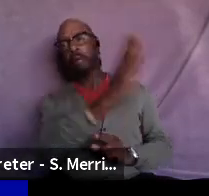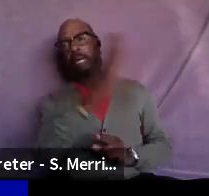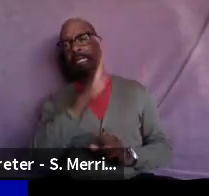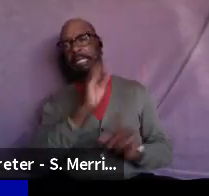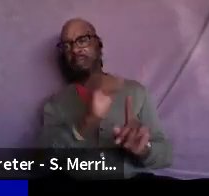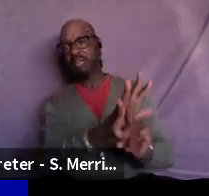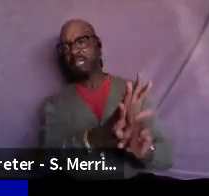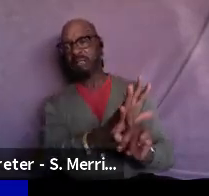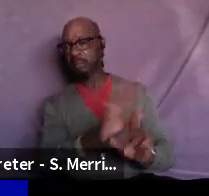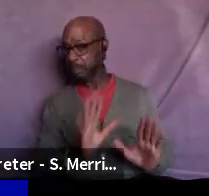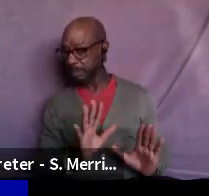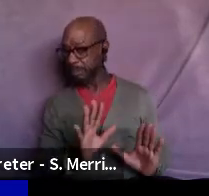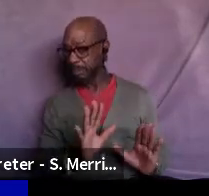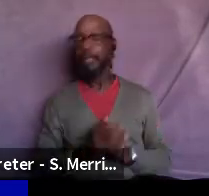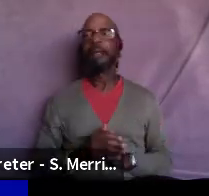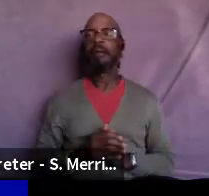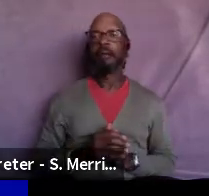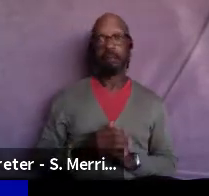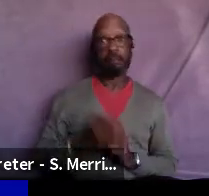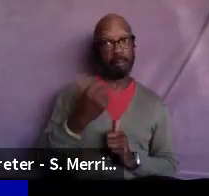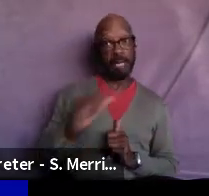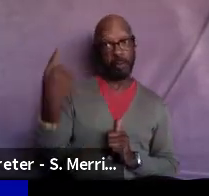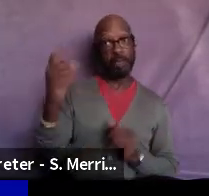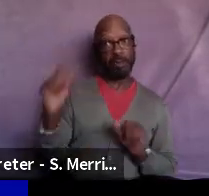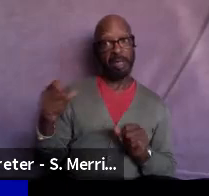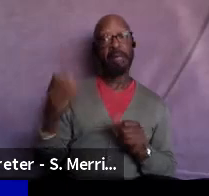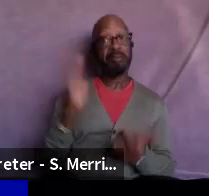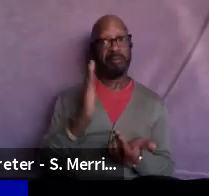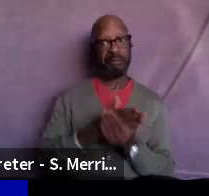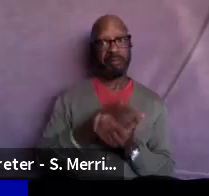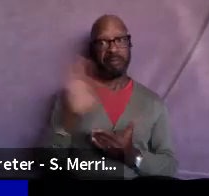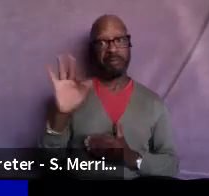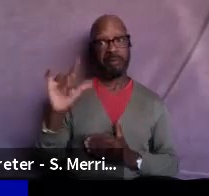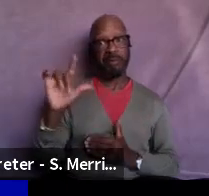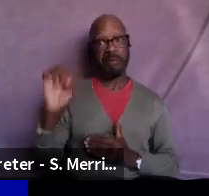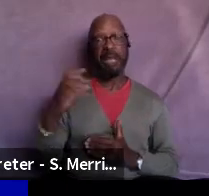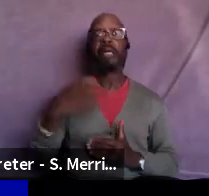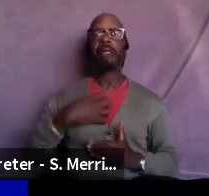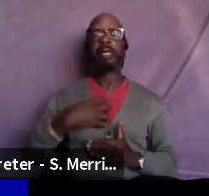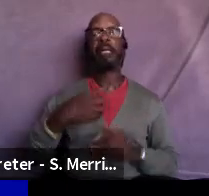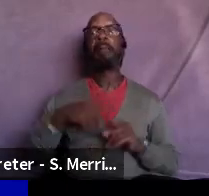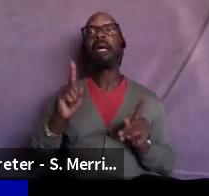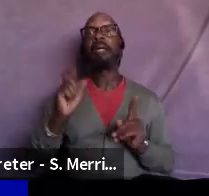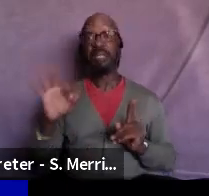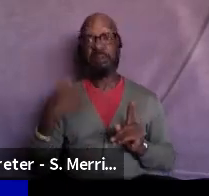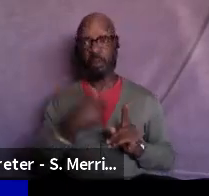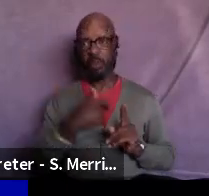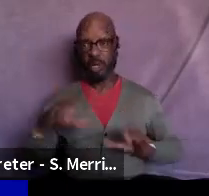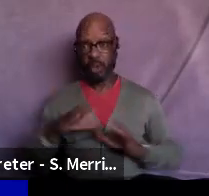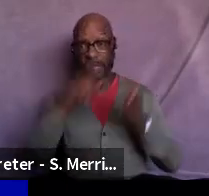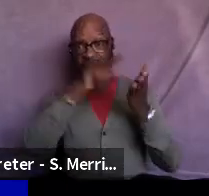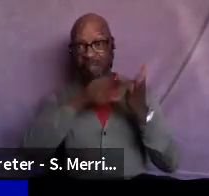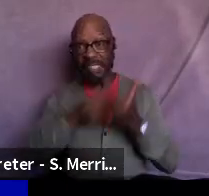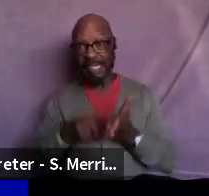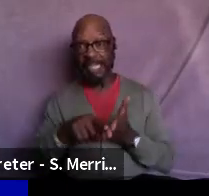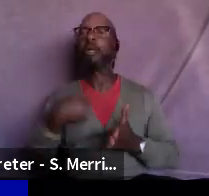So anybody can file a complaint, but if we're doing an investigation, we do need